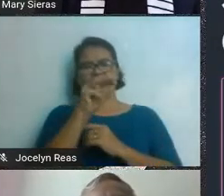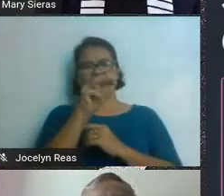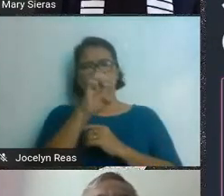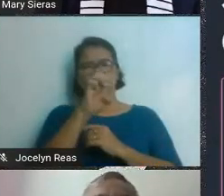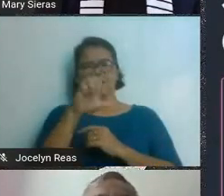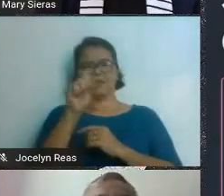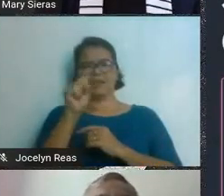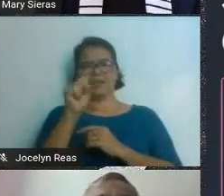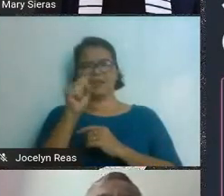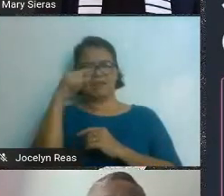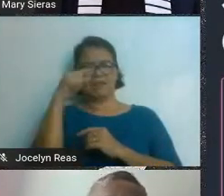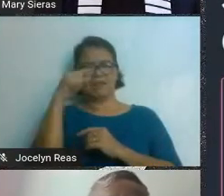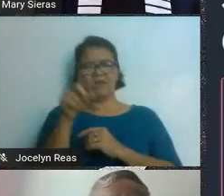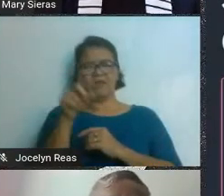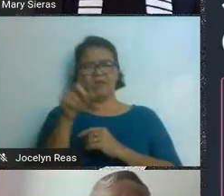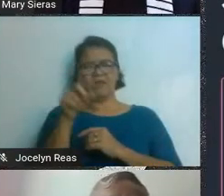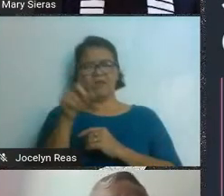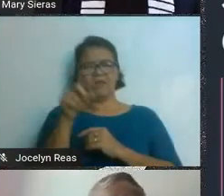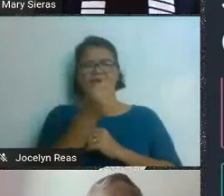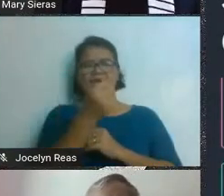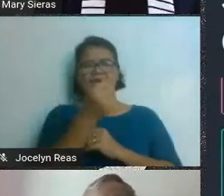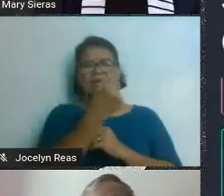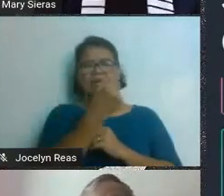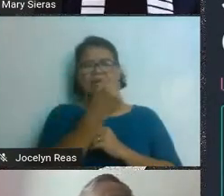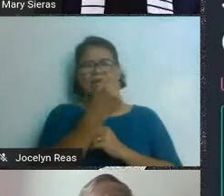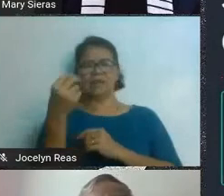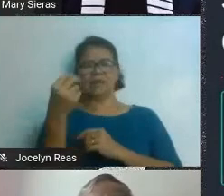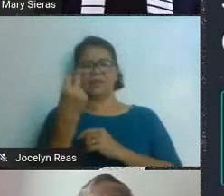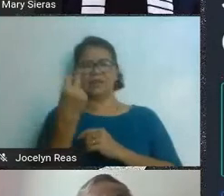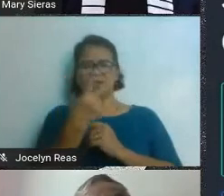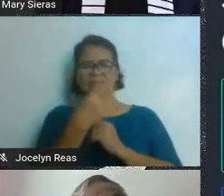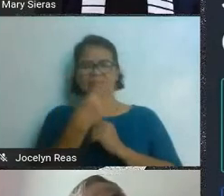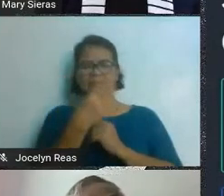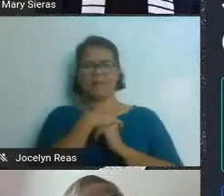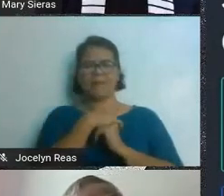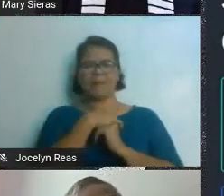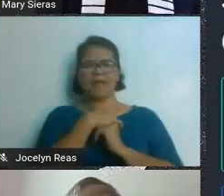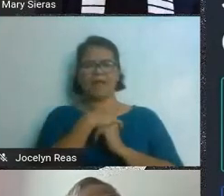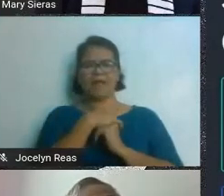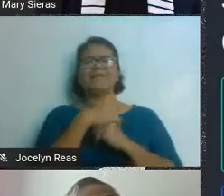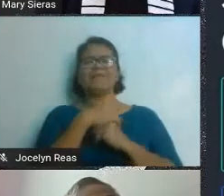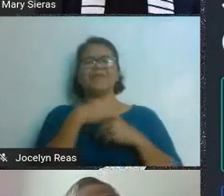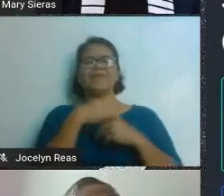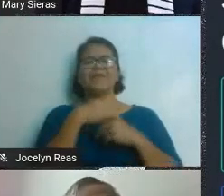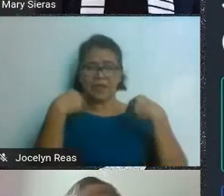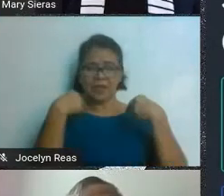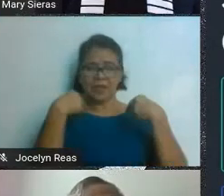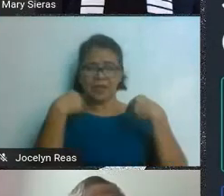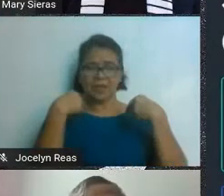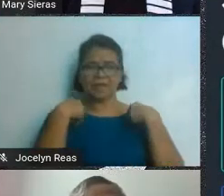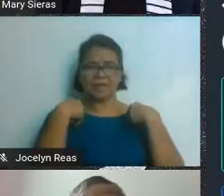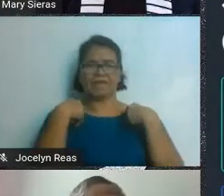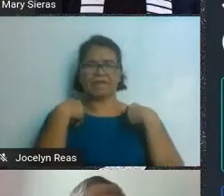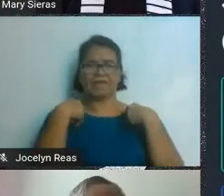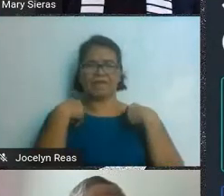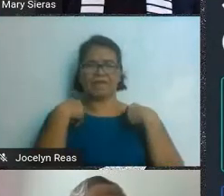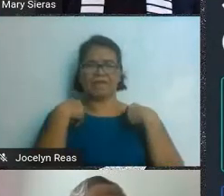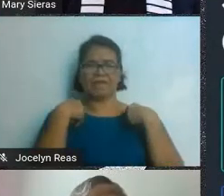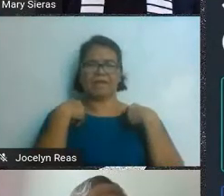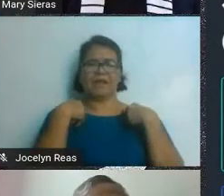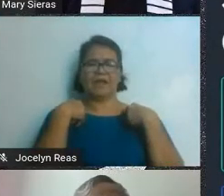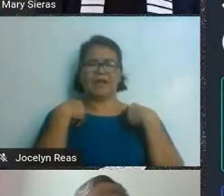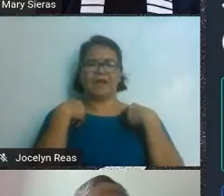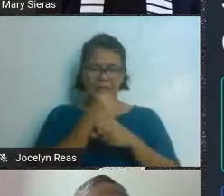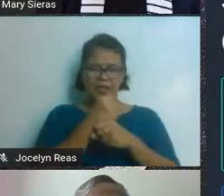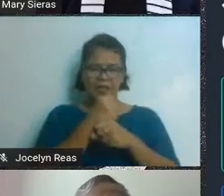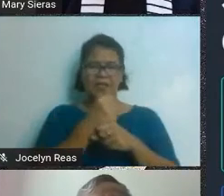Actually, may draft na available, pero yung gusto namin kasing i-share, may code. The coding is still being done. We